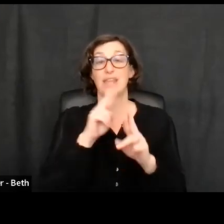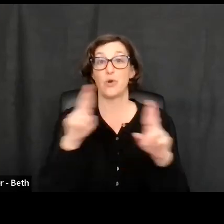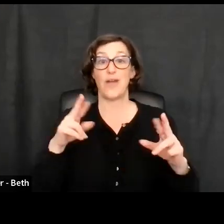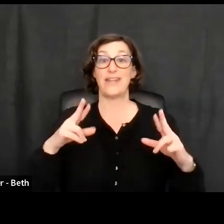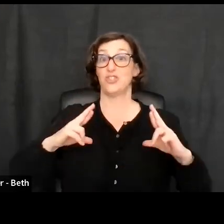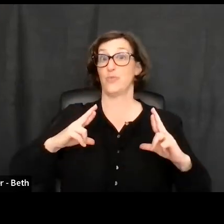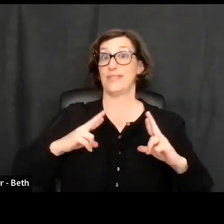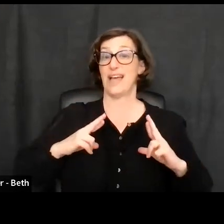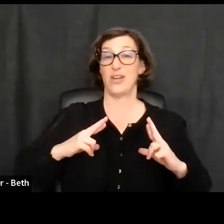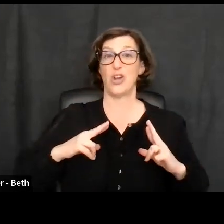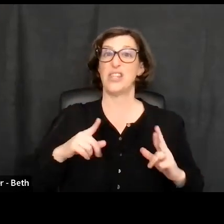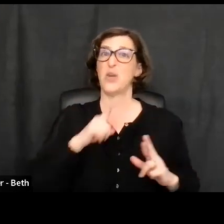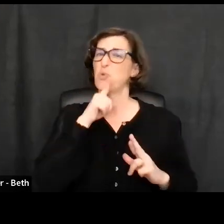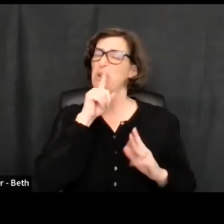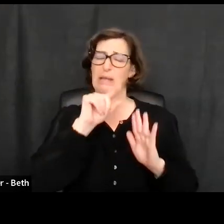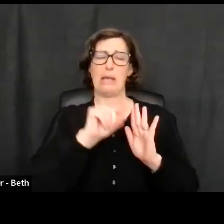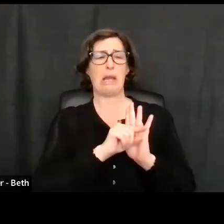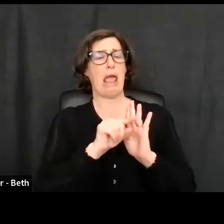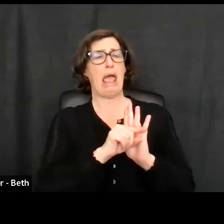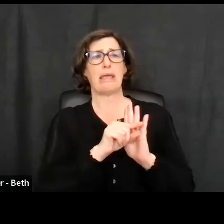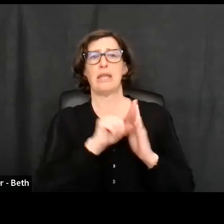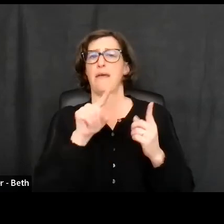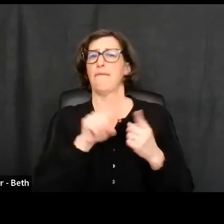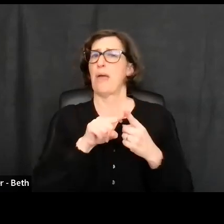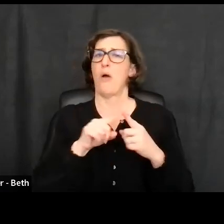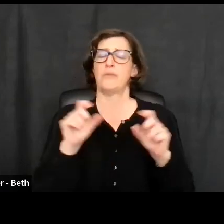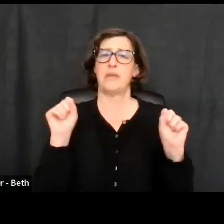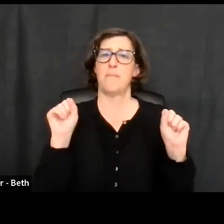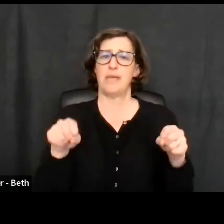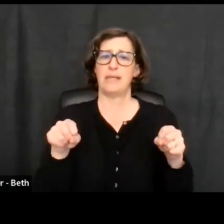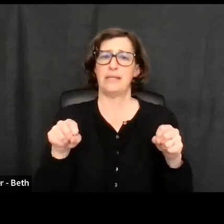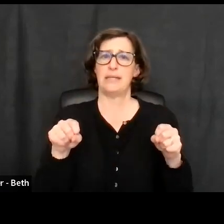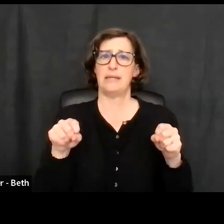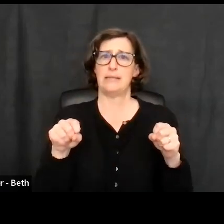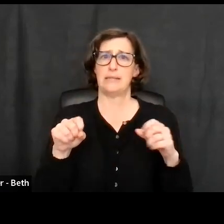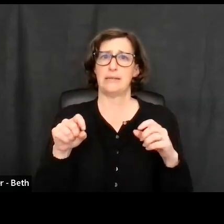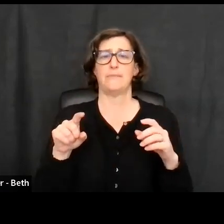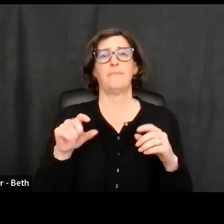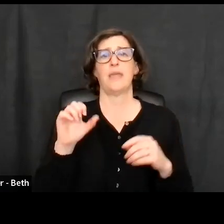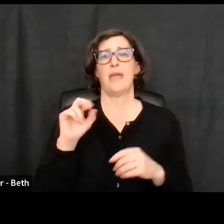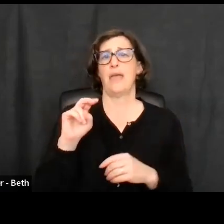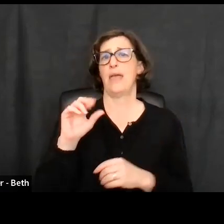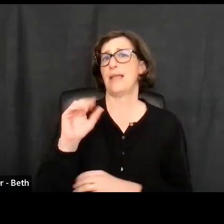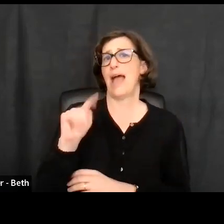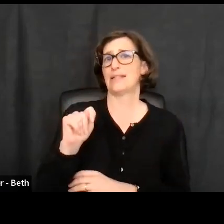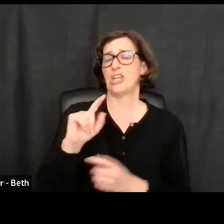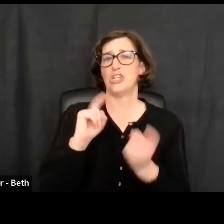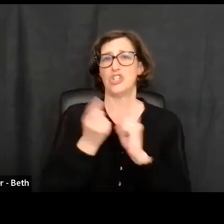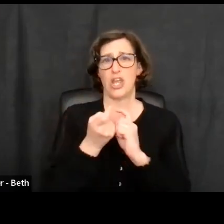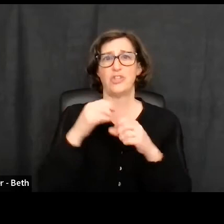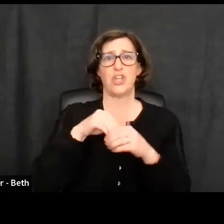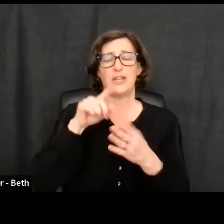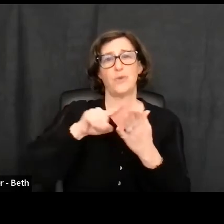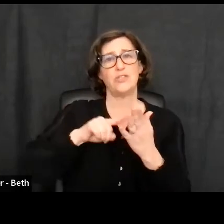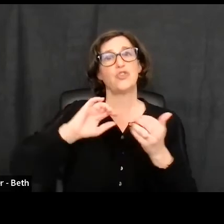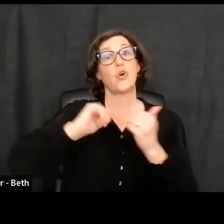really discouragingly about the ability to enact change through research or the ways that their research had been